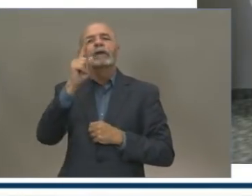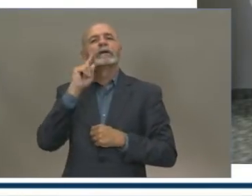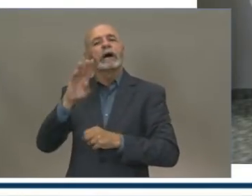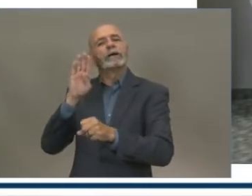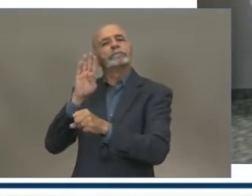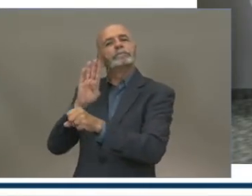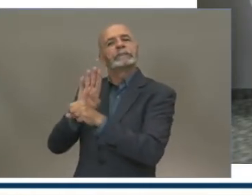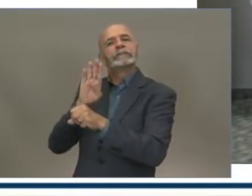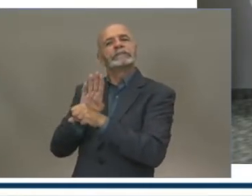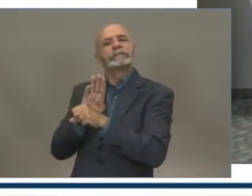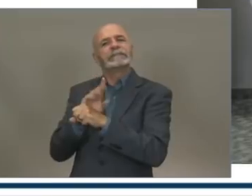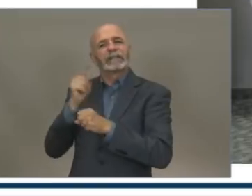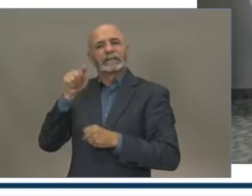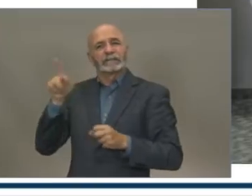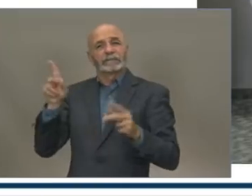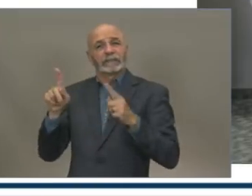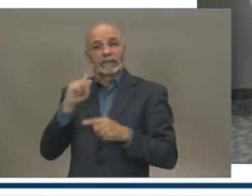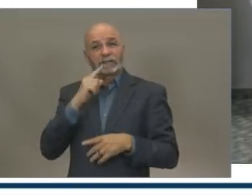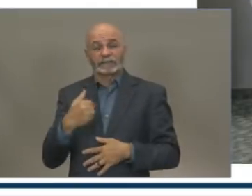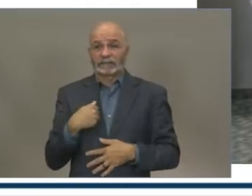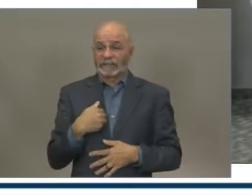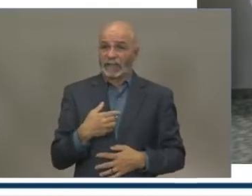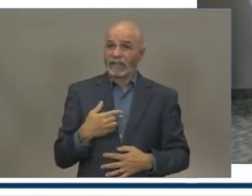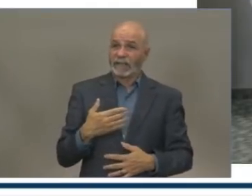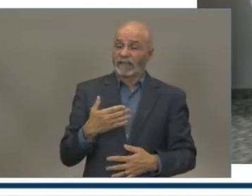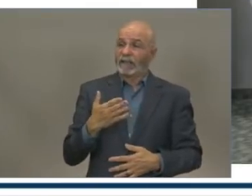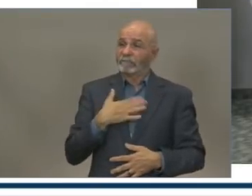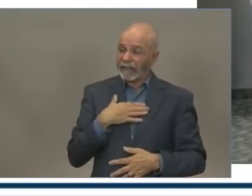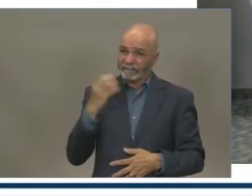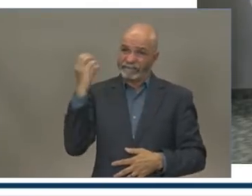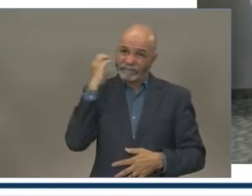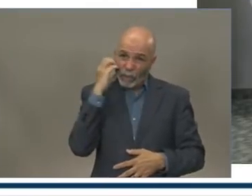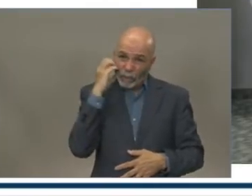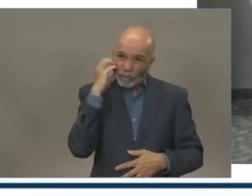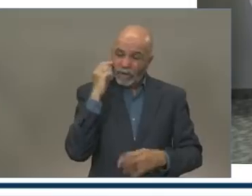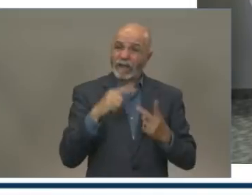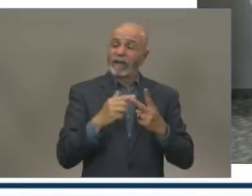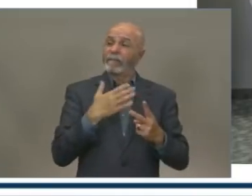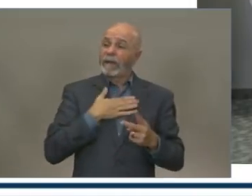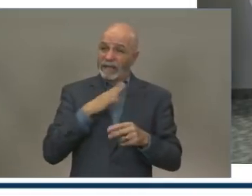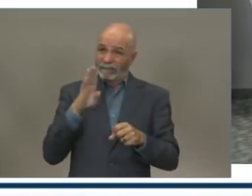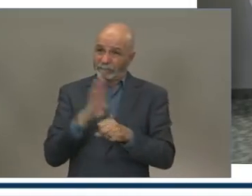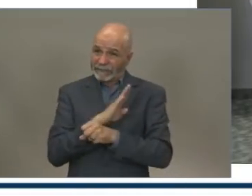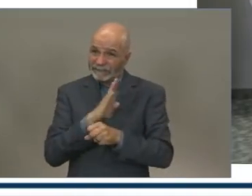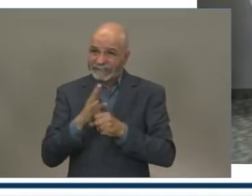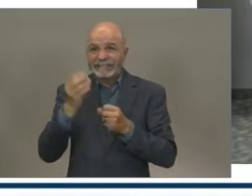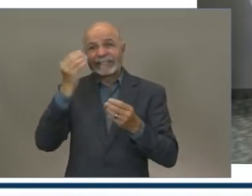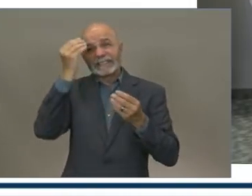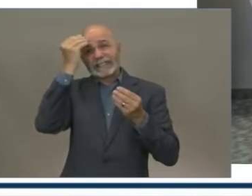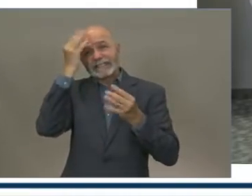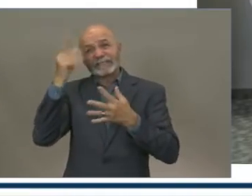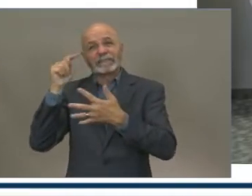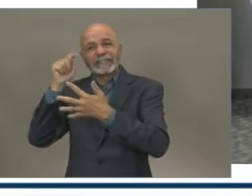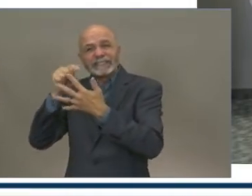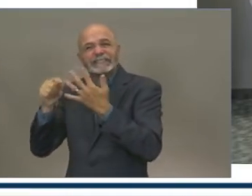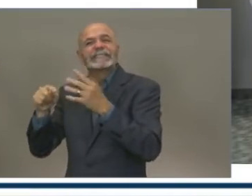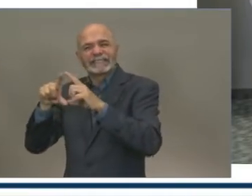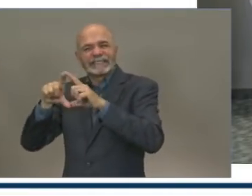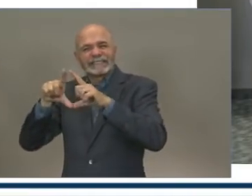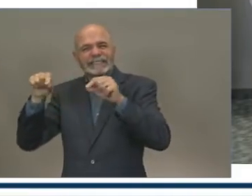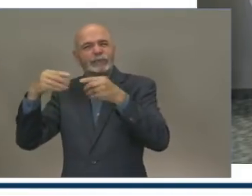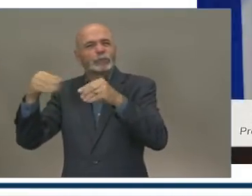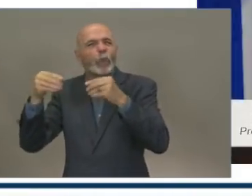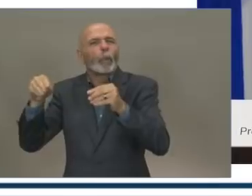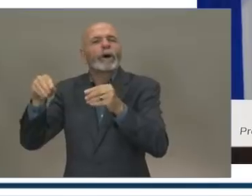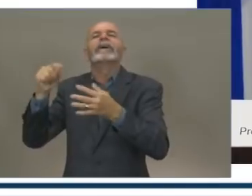use their own technology to download the app for the QR code? Hi, Pat, and thank you for the